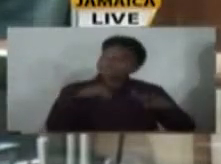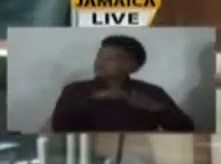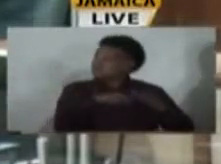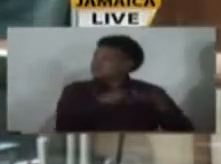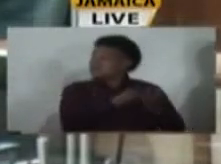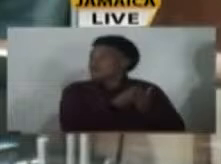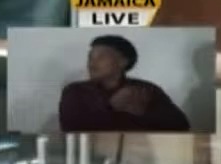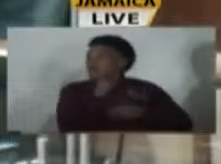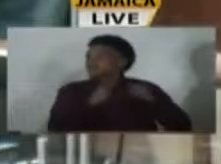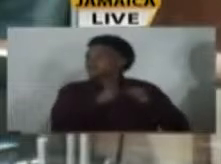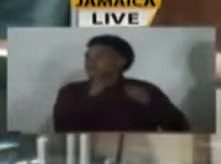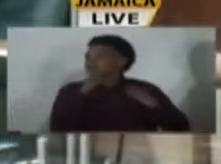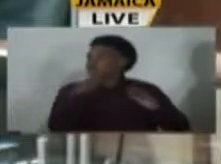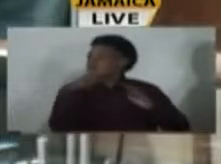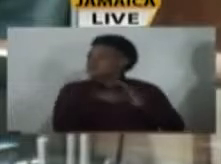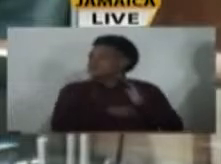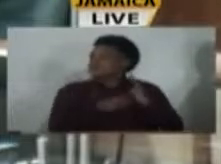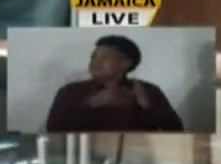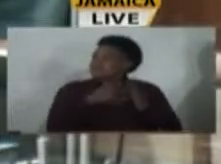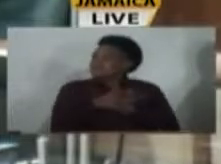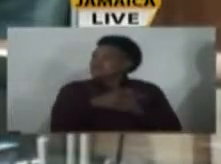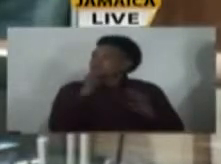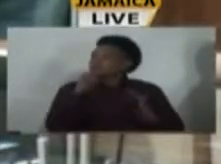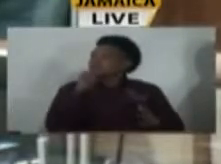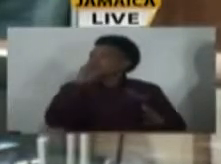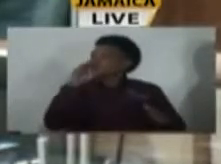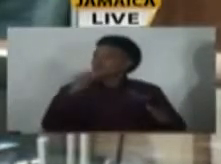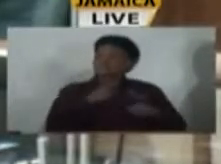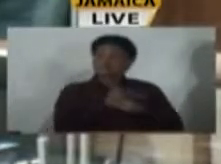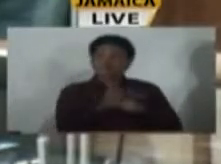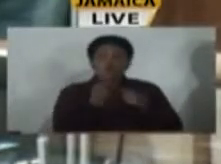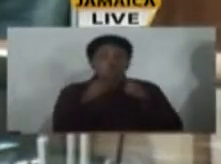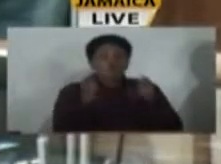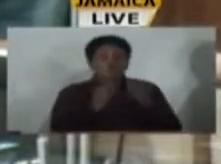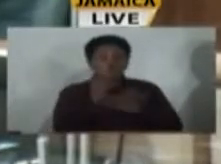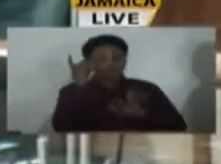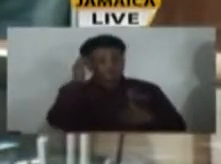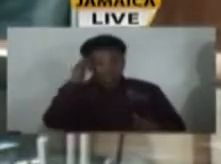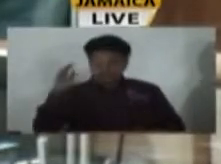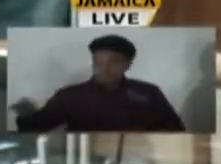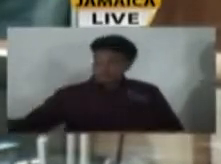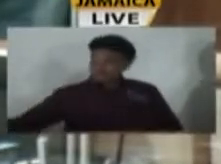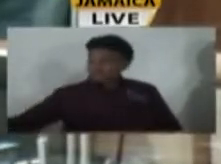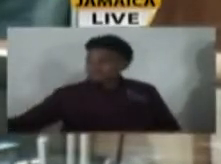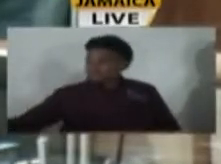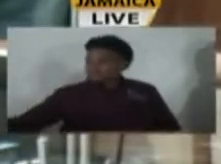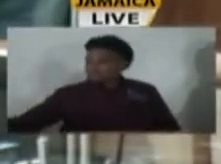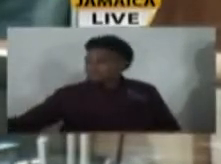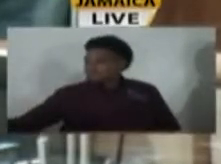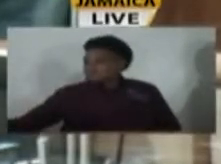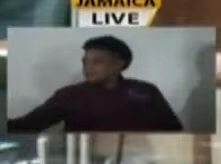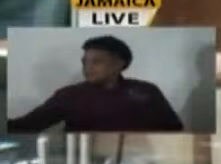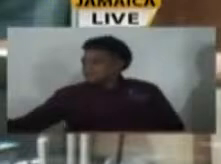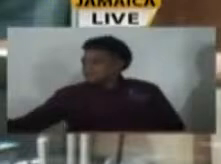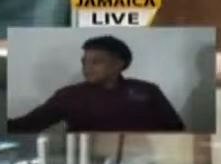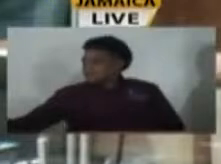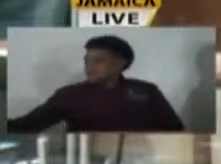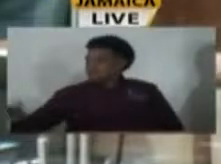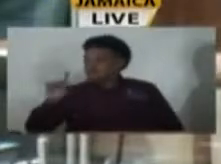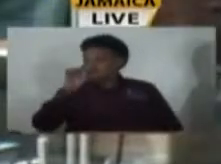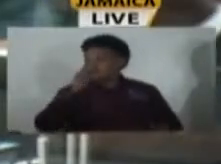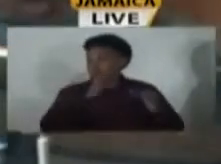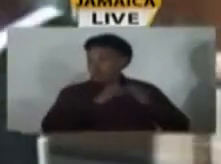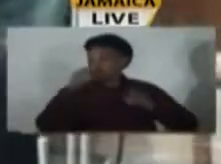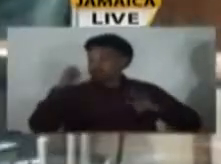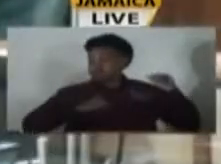year to deepen the tourism product as announced by the Prime Minister. So as tourism arrivals increase again, more